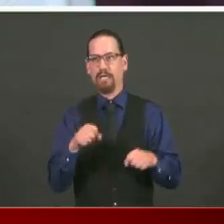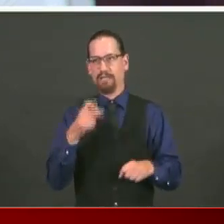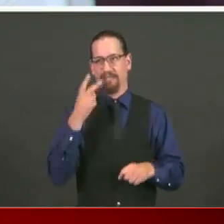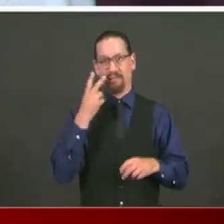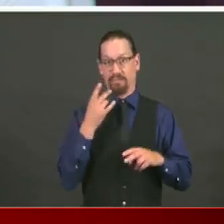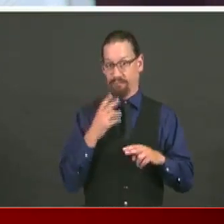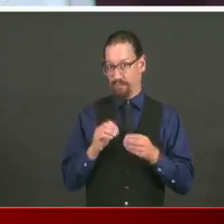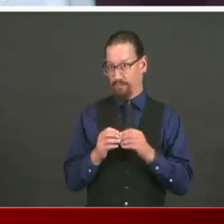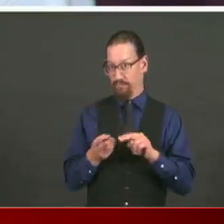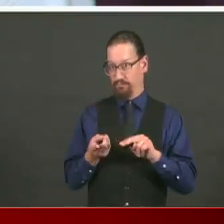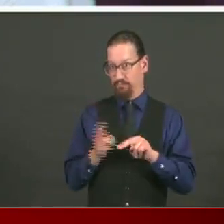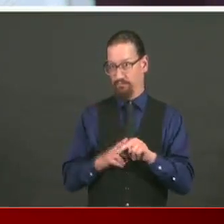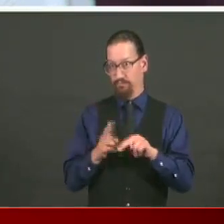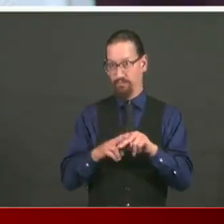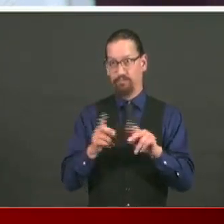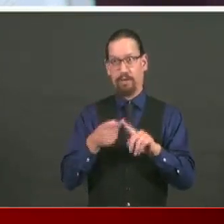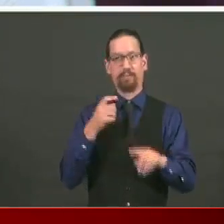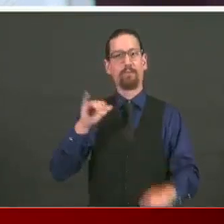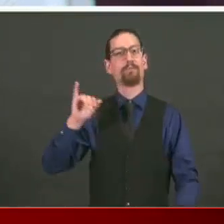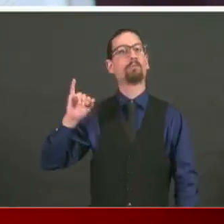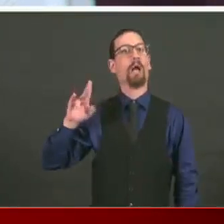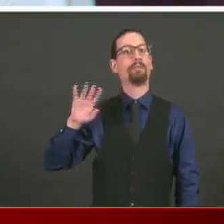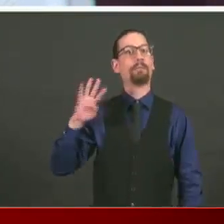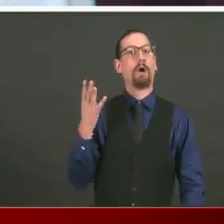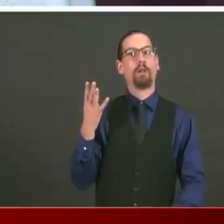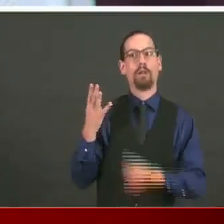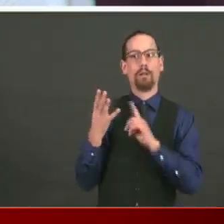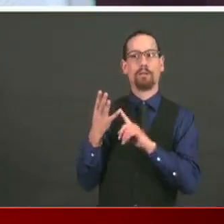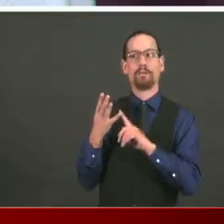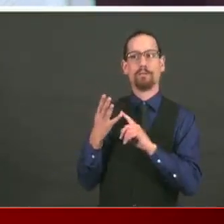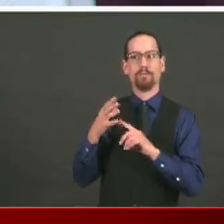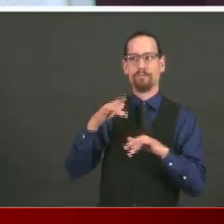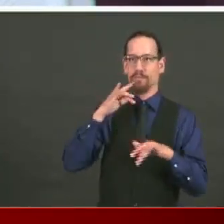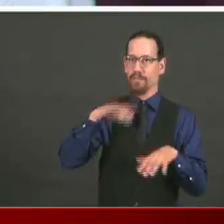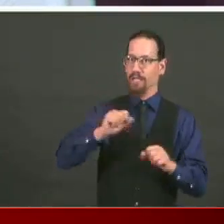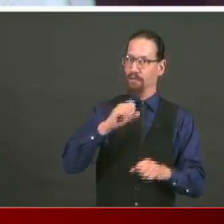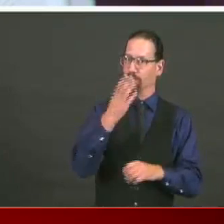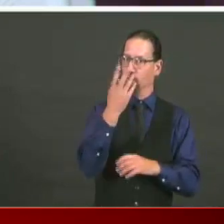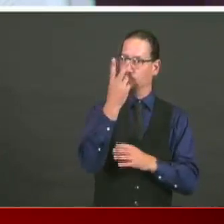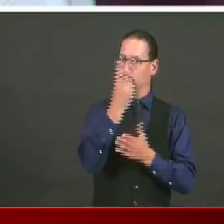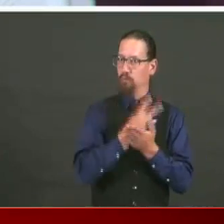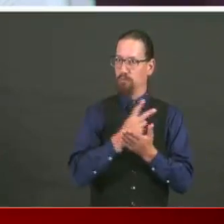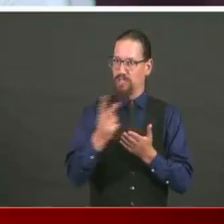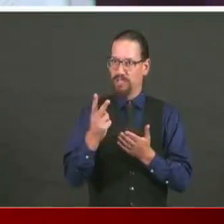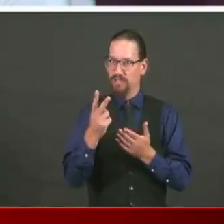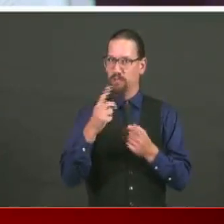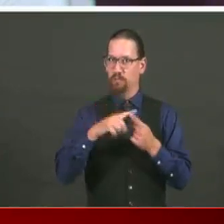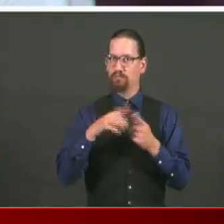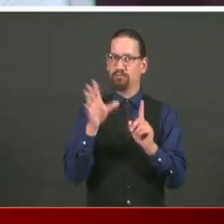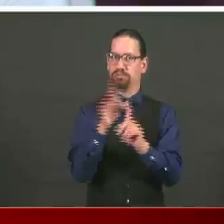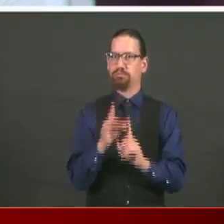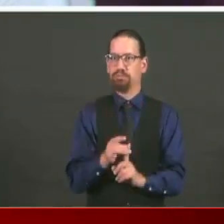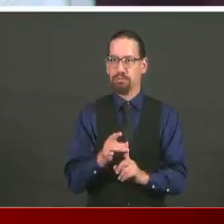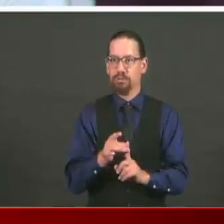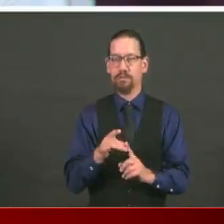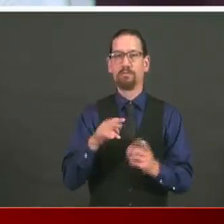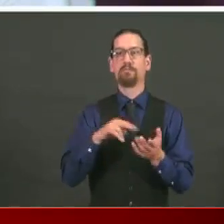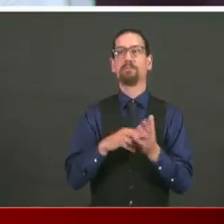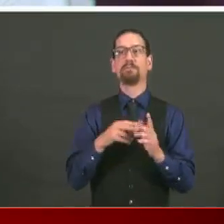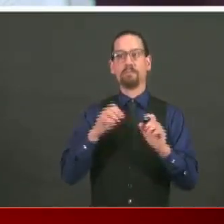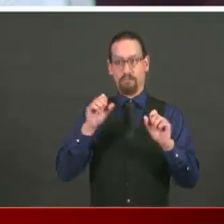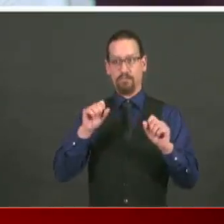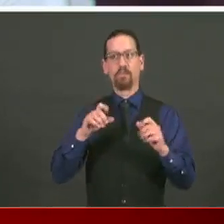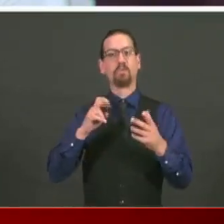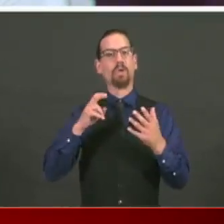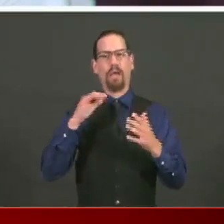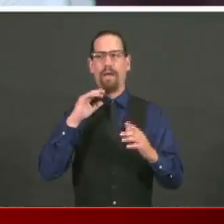from July 4th weekend are contributing to what we're seeing. We definitely have social gatherings in these specific locations that have